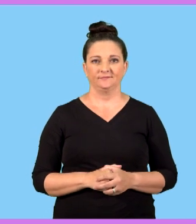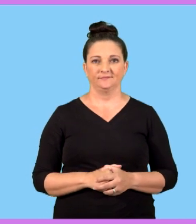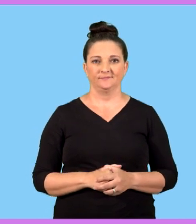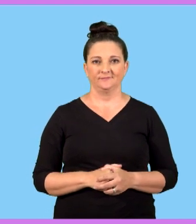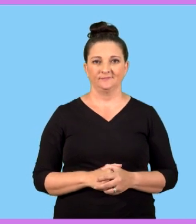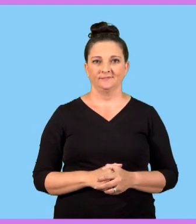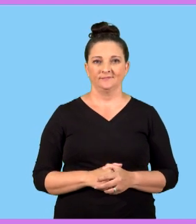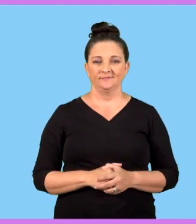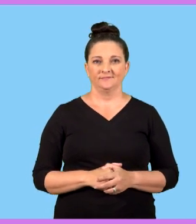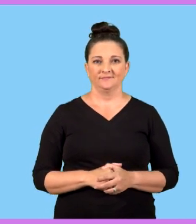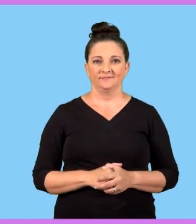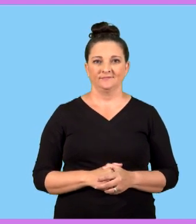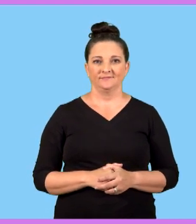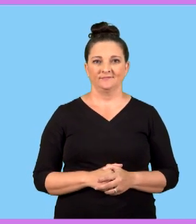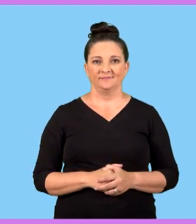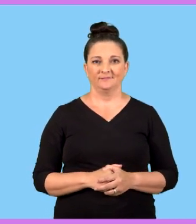okay.